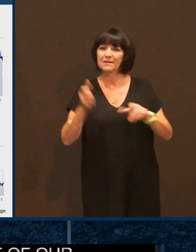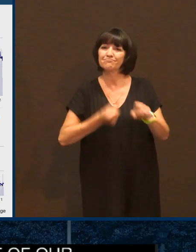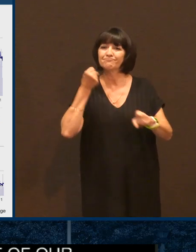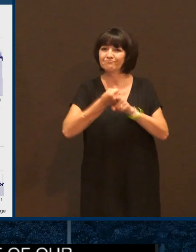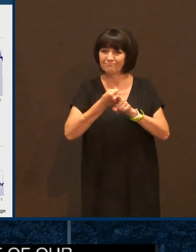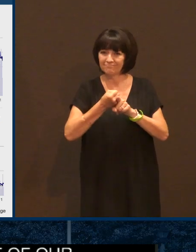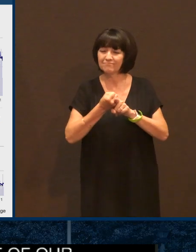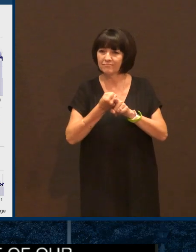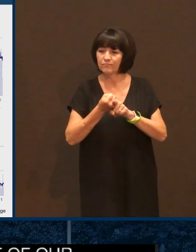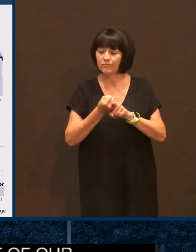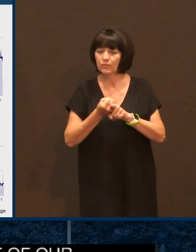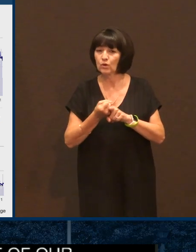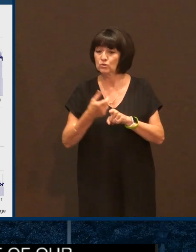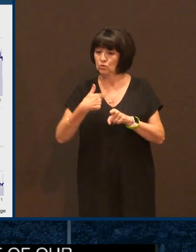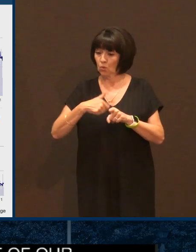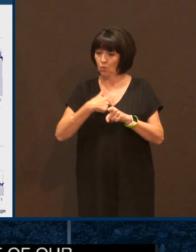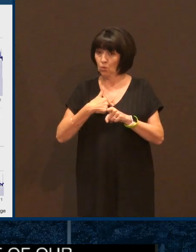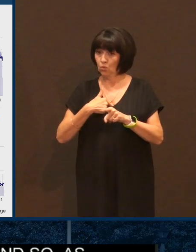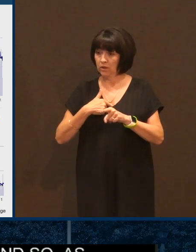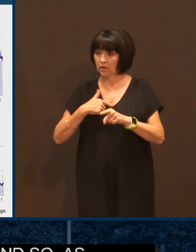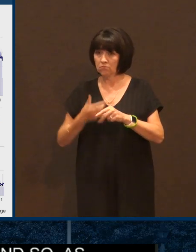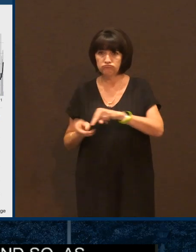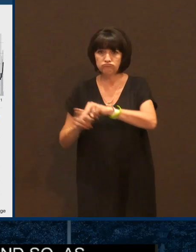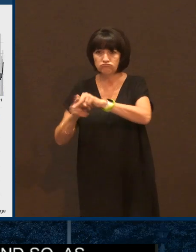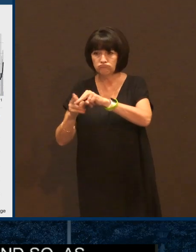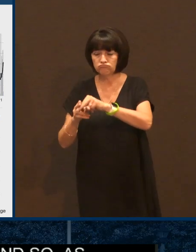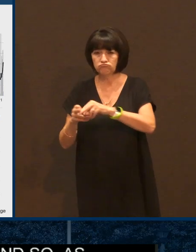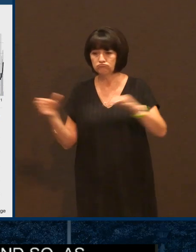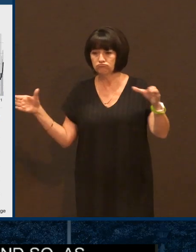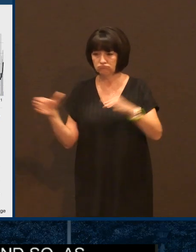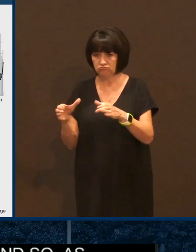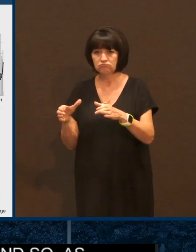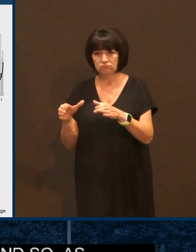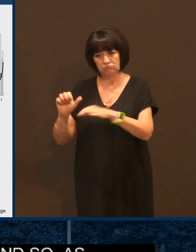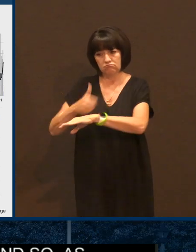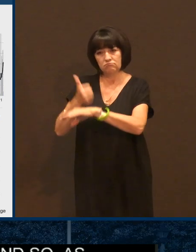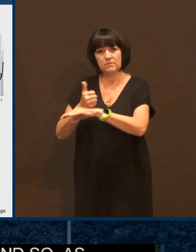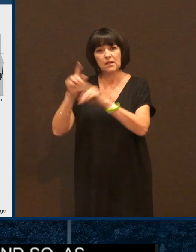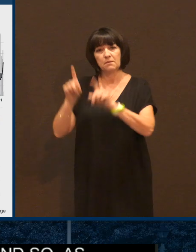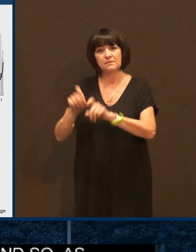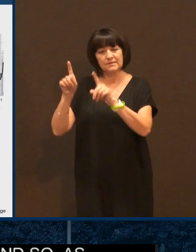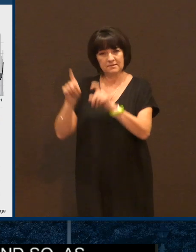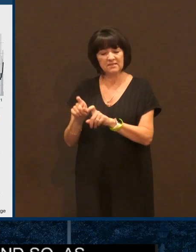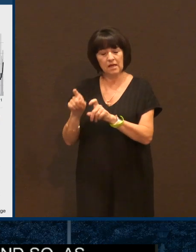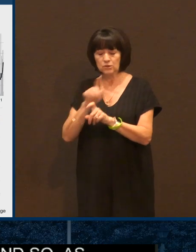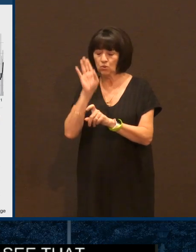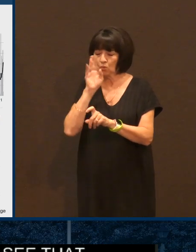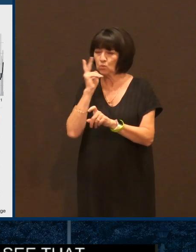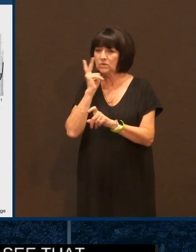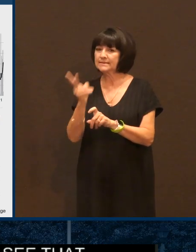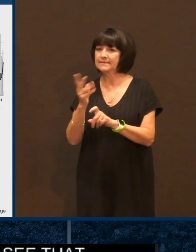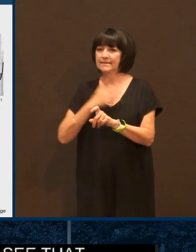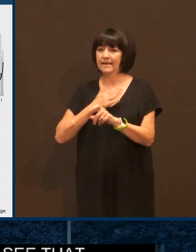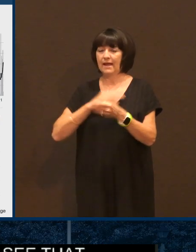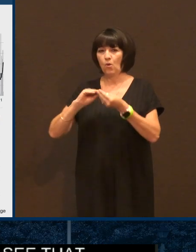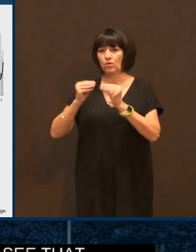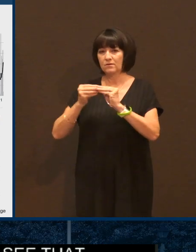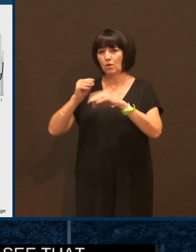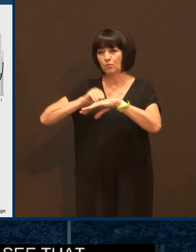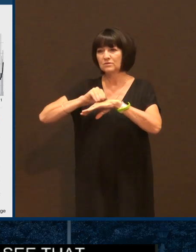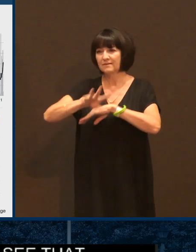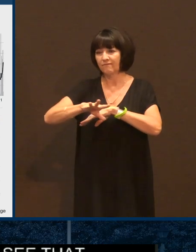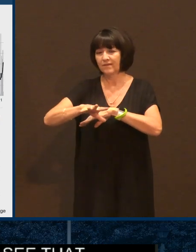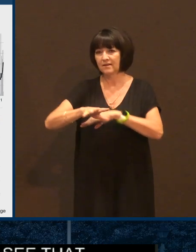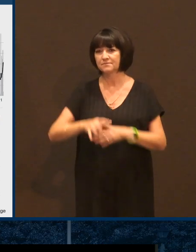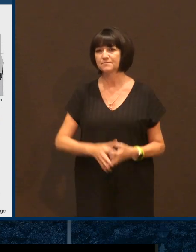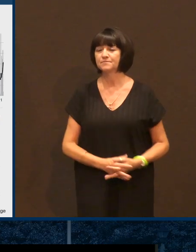outbreaks, we're going to see that come up in our numbers. Here's the chart that compares